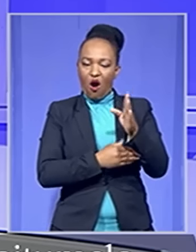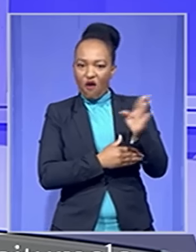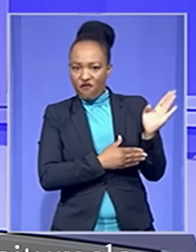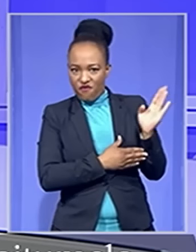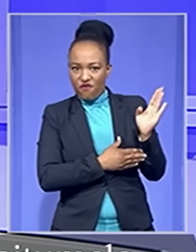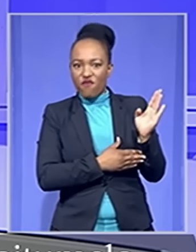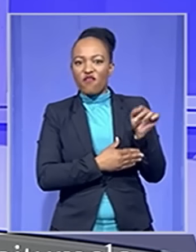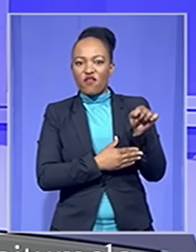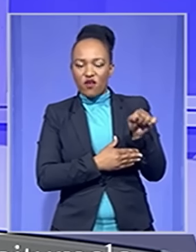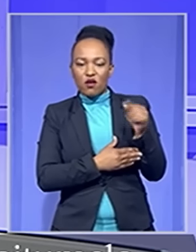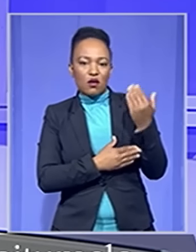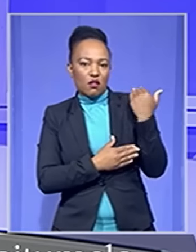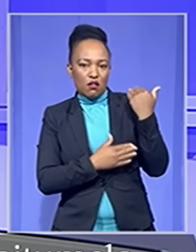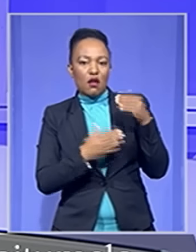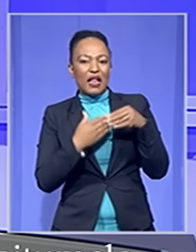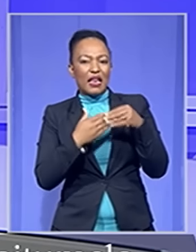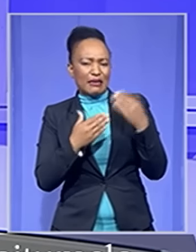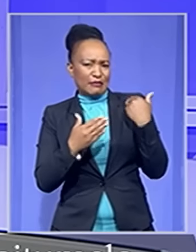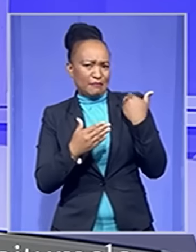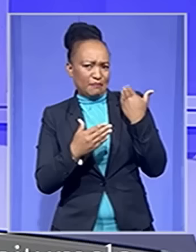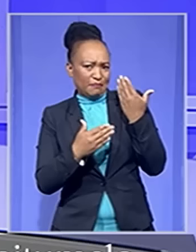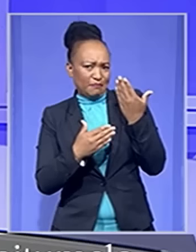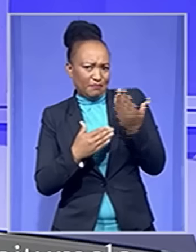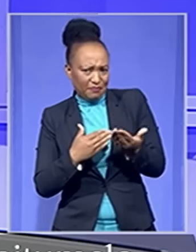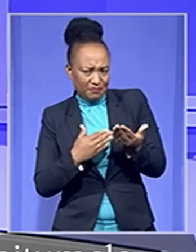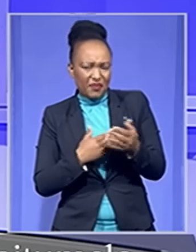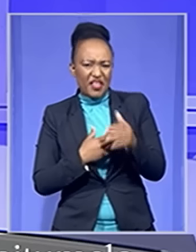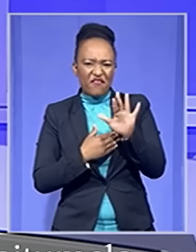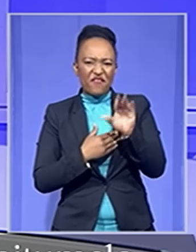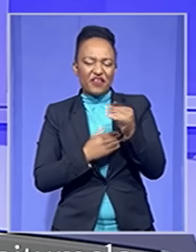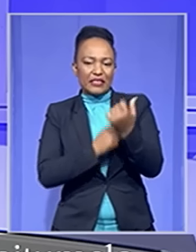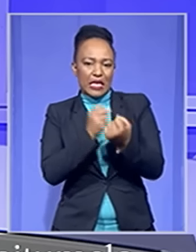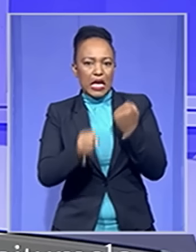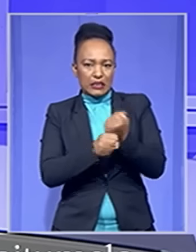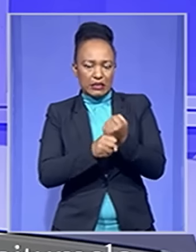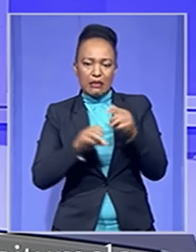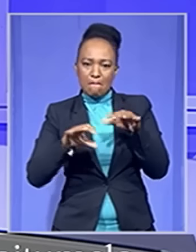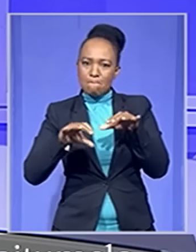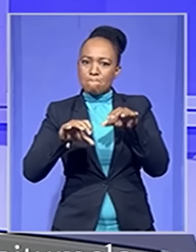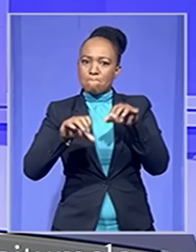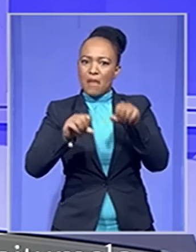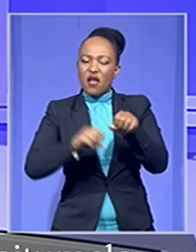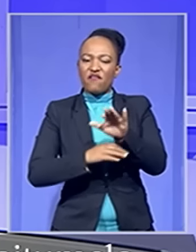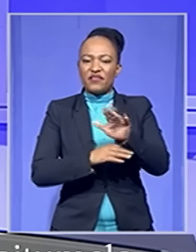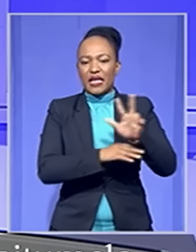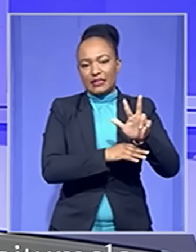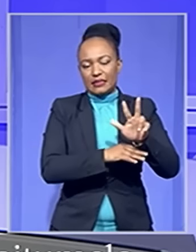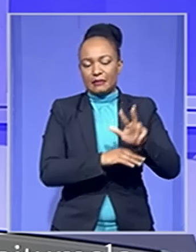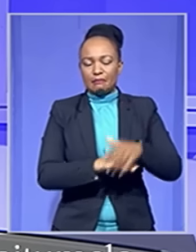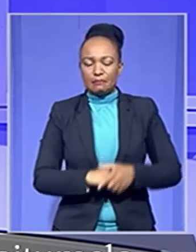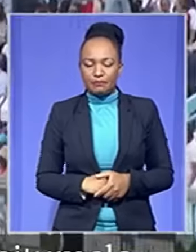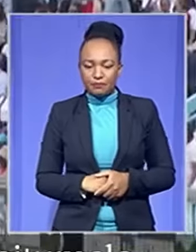le le saleng la busa naga eo dingwaga di le 58 tse di fitileng.